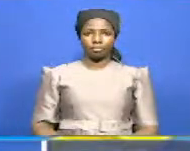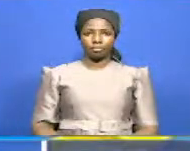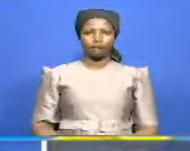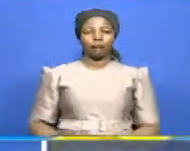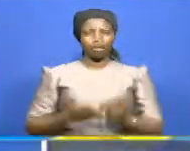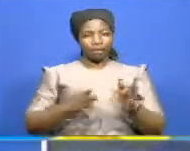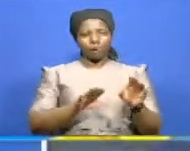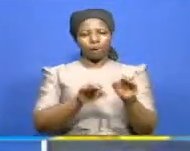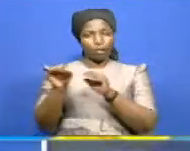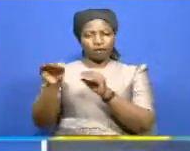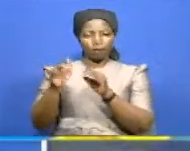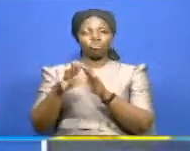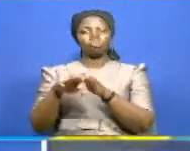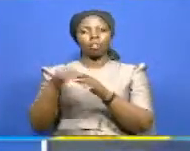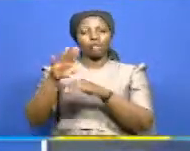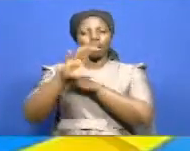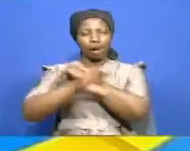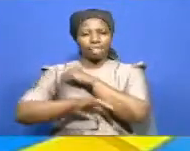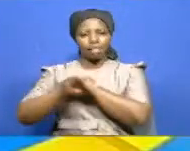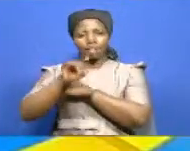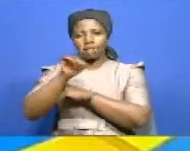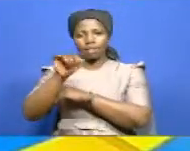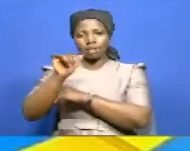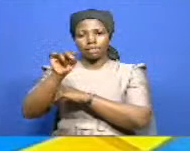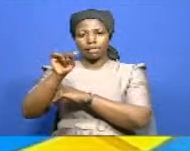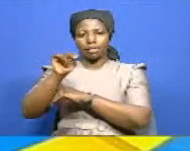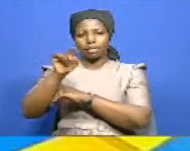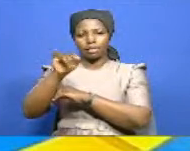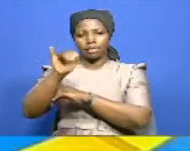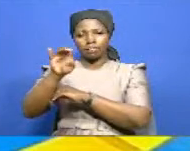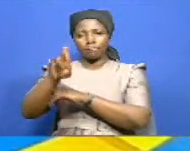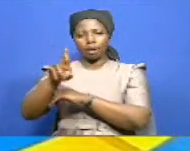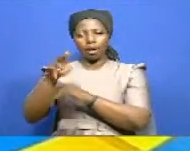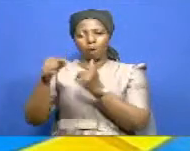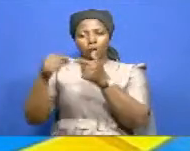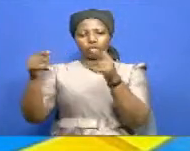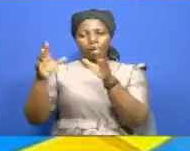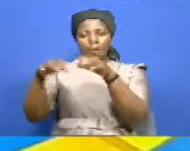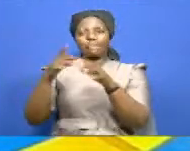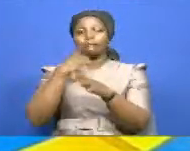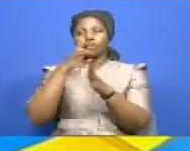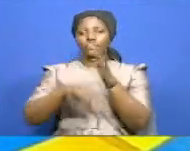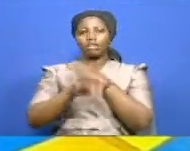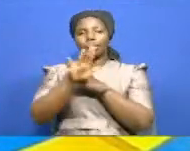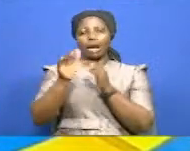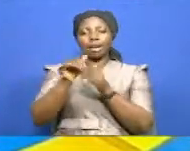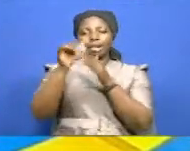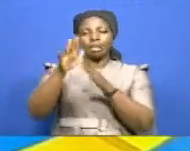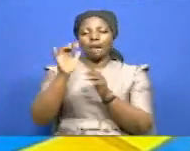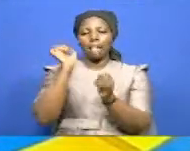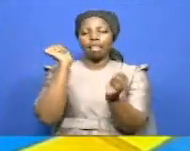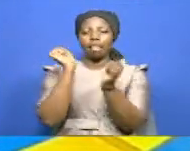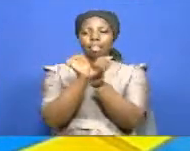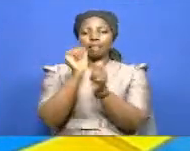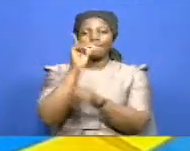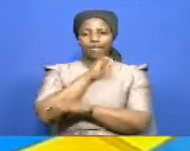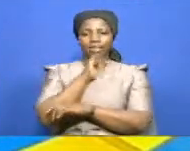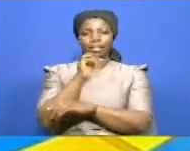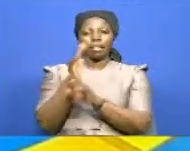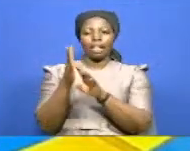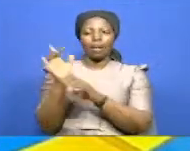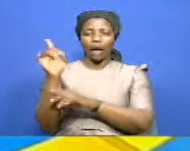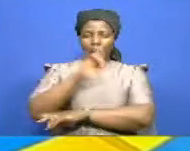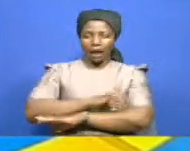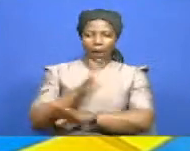Let's now cross our borders. Zanzibar's main opposition party claims its flag bearer has been arrested that day to the local and national